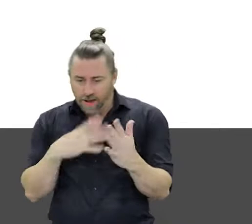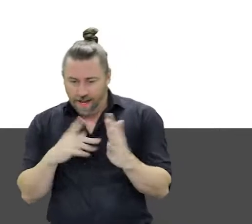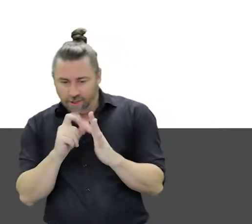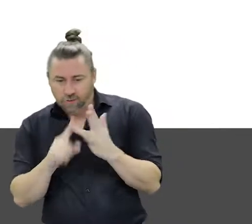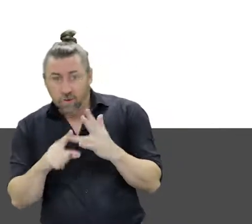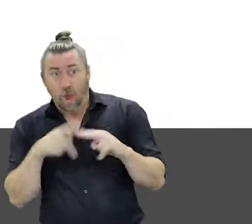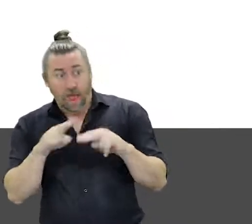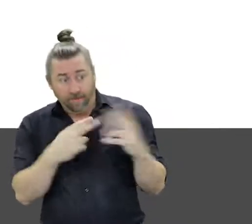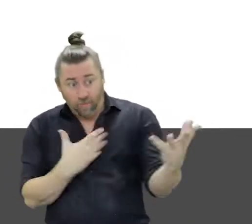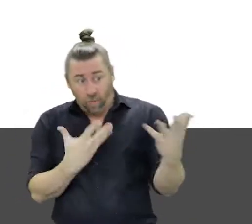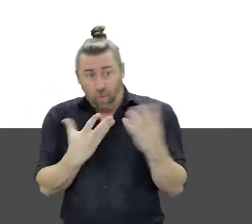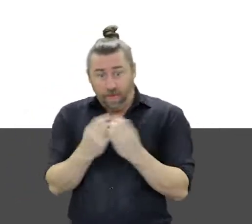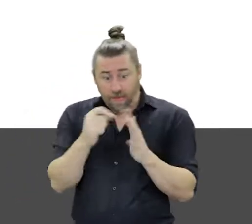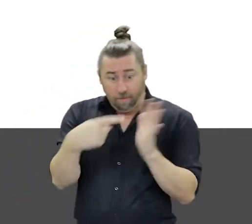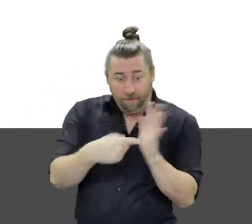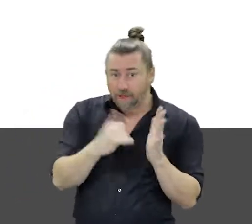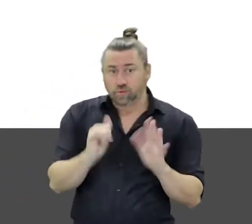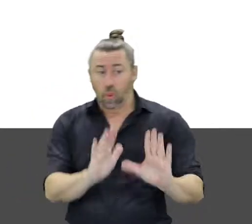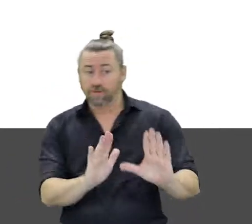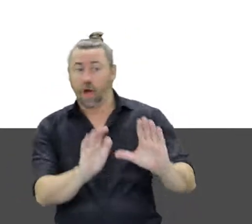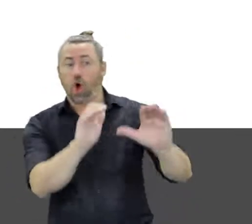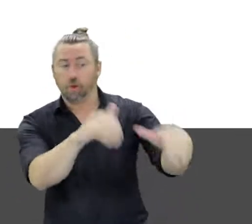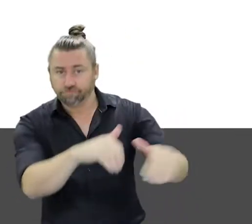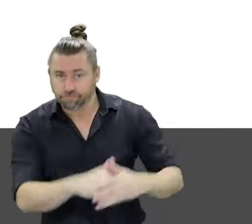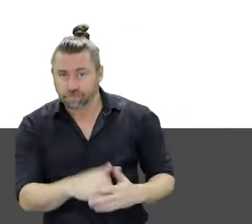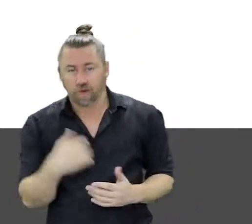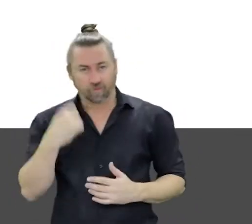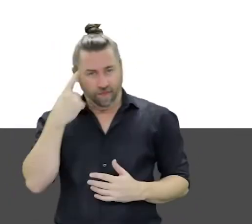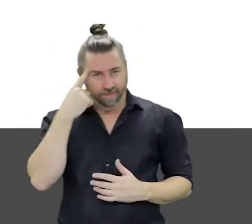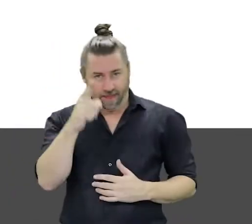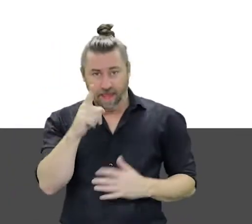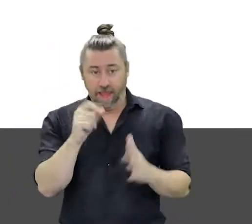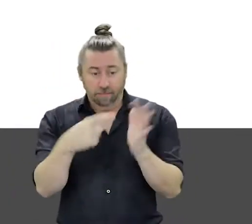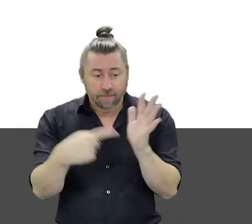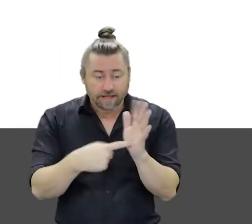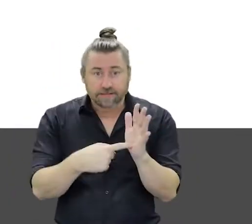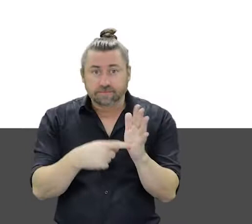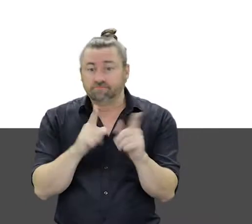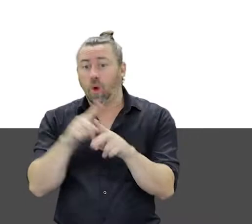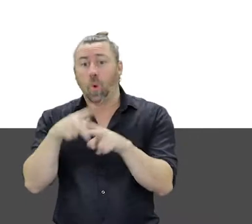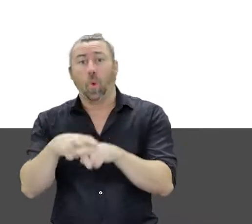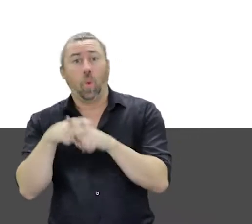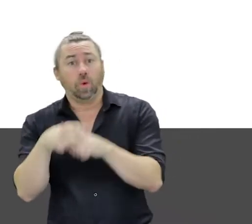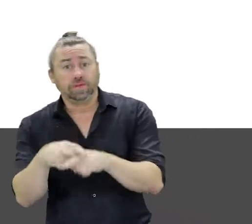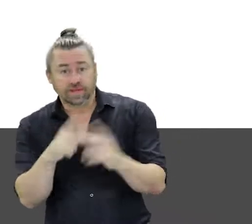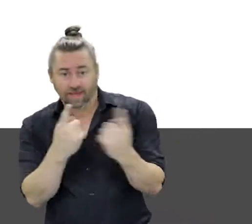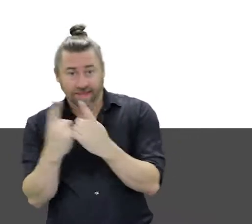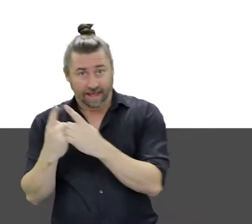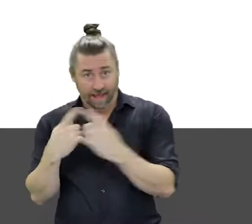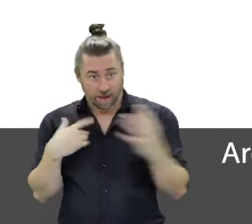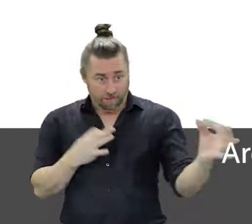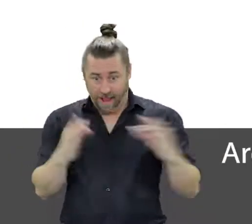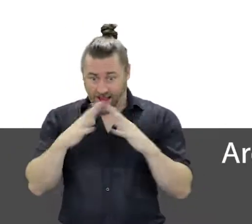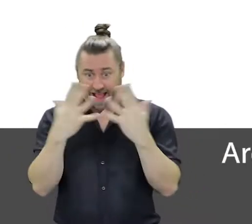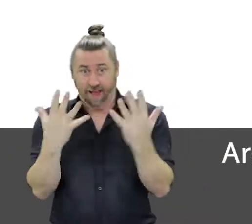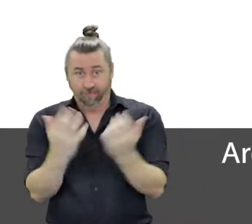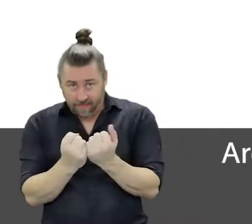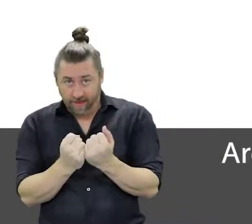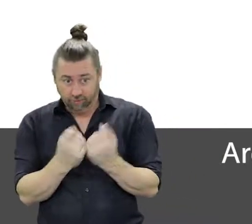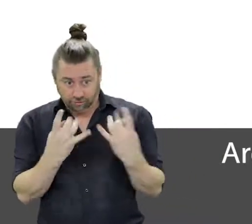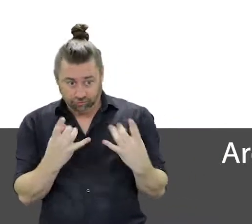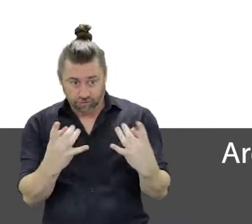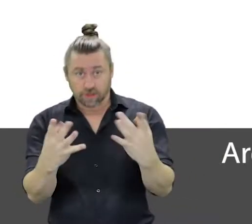home. Have you included your pets, horses, and other livestock in your emergency plan? Are your